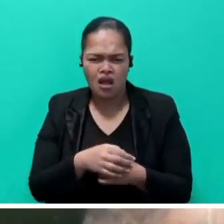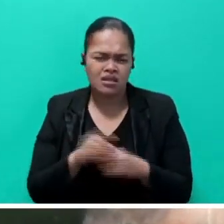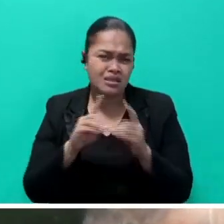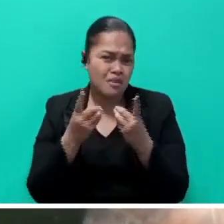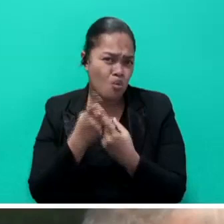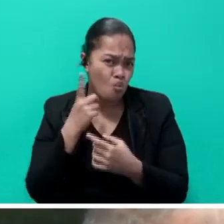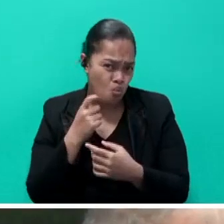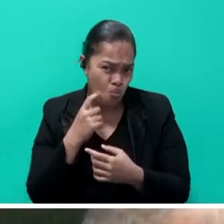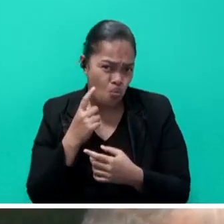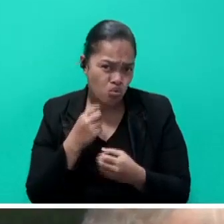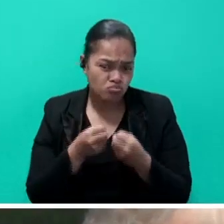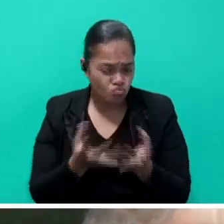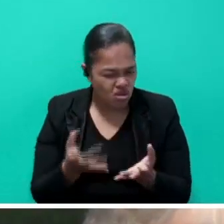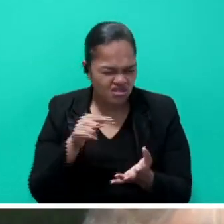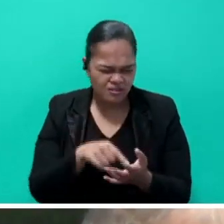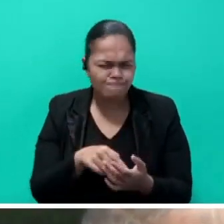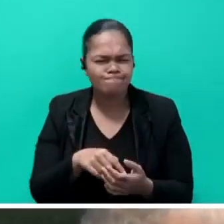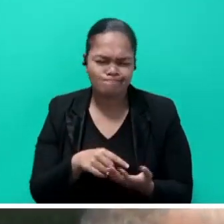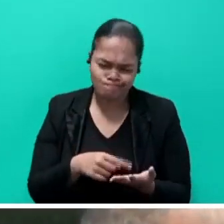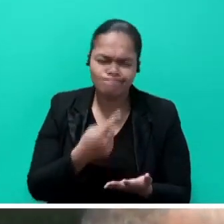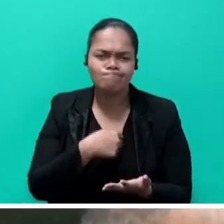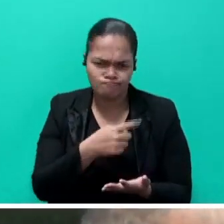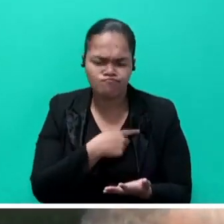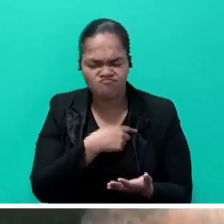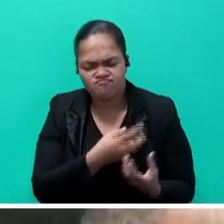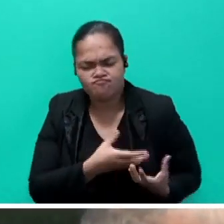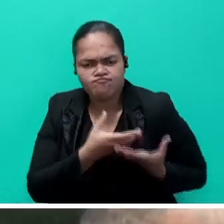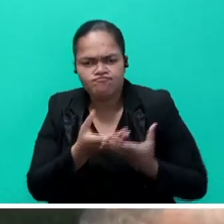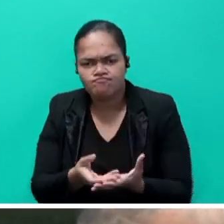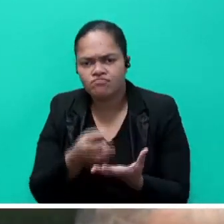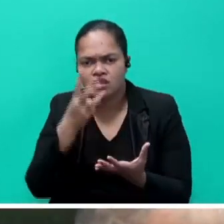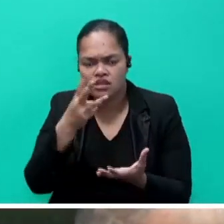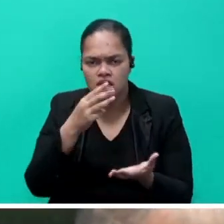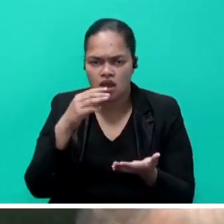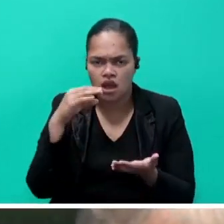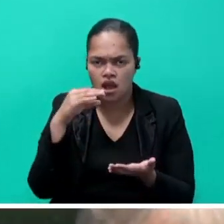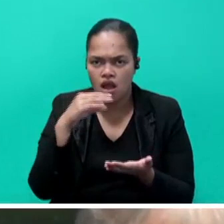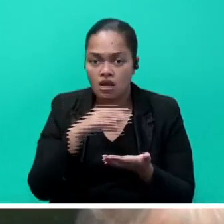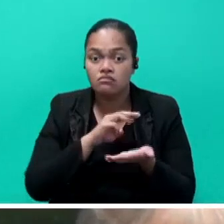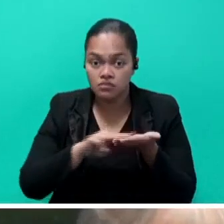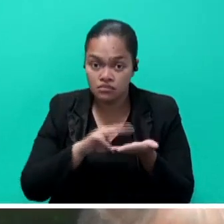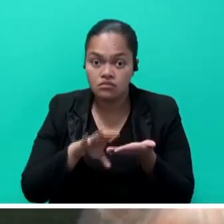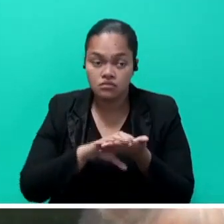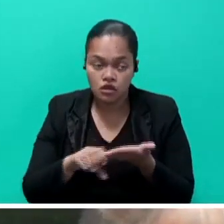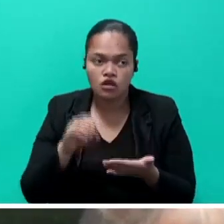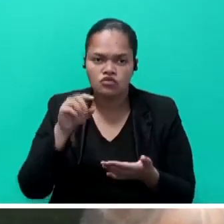Waterways has committed $3.8 million for contractors to carry out riverbank